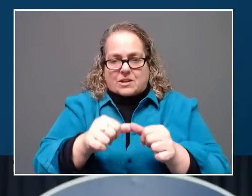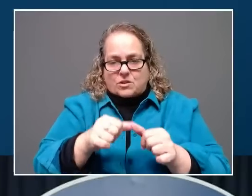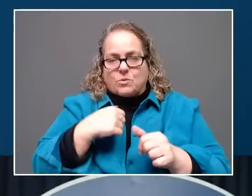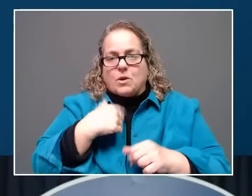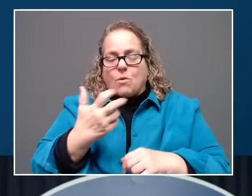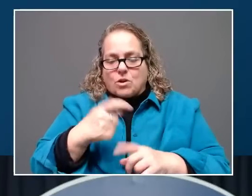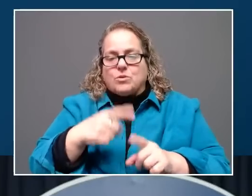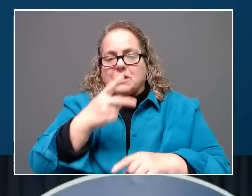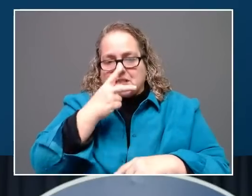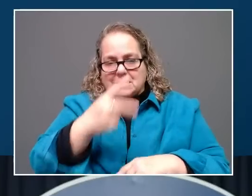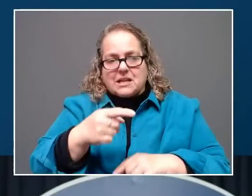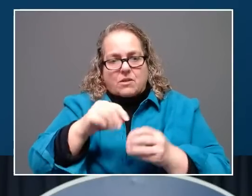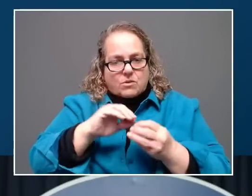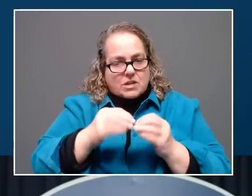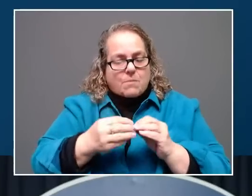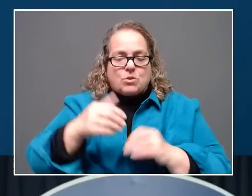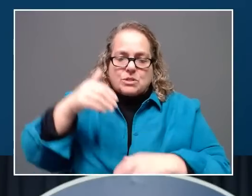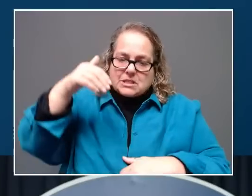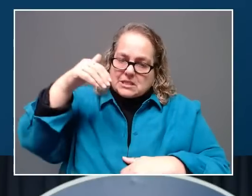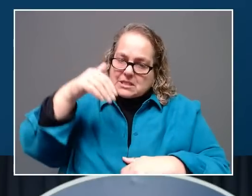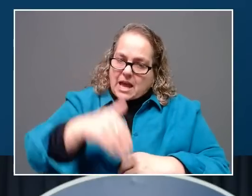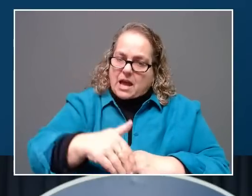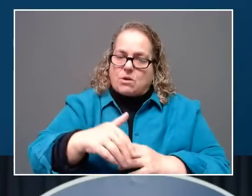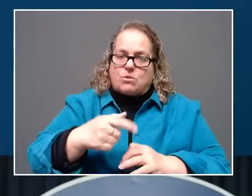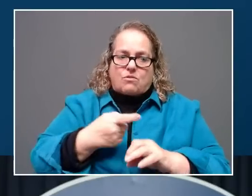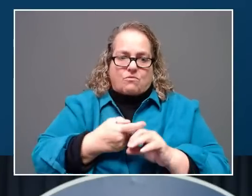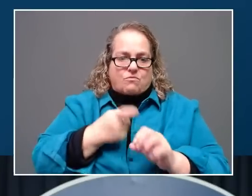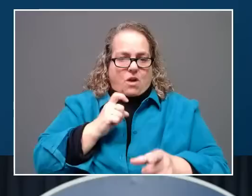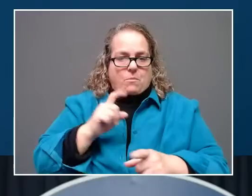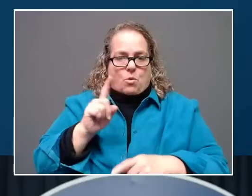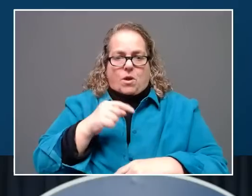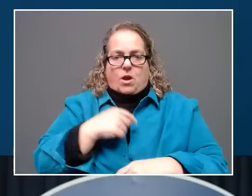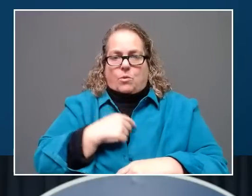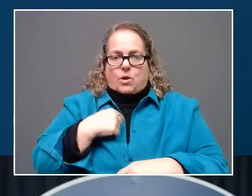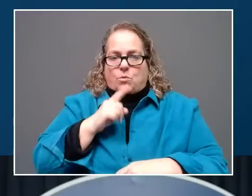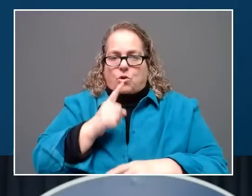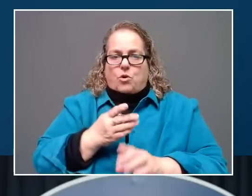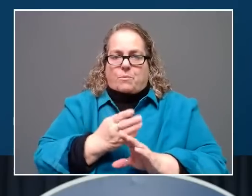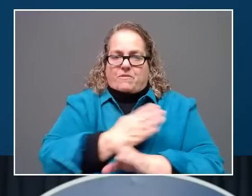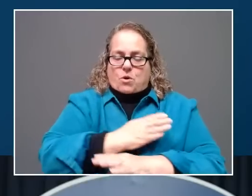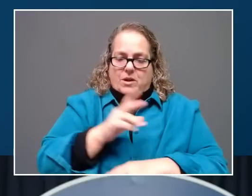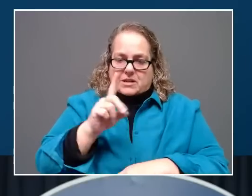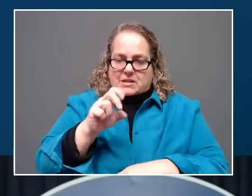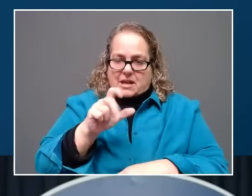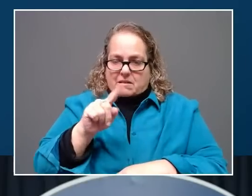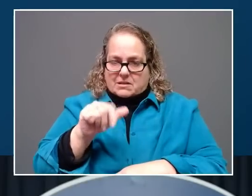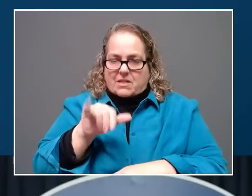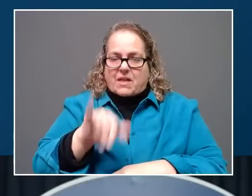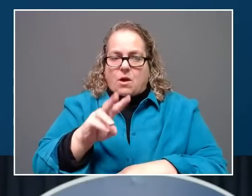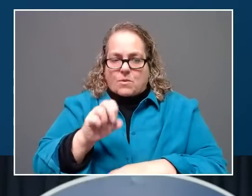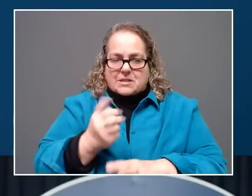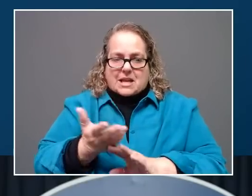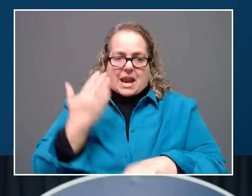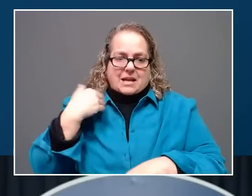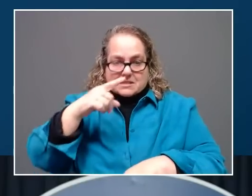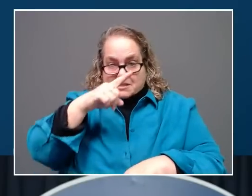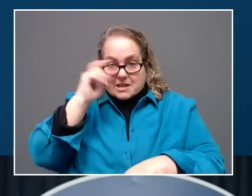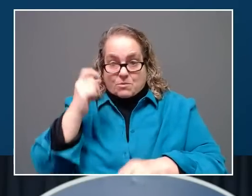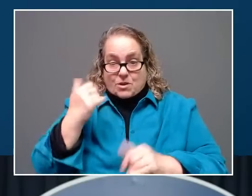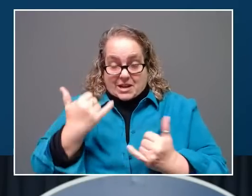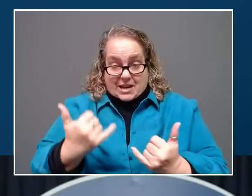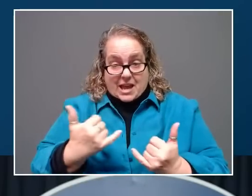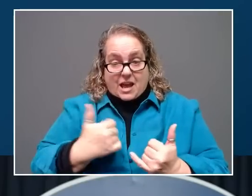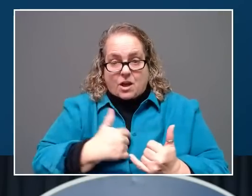get down to where we were before Delta. And that was last summer. And right now, it looks like we are headed in